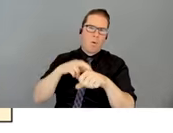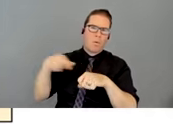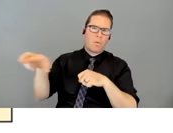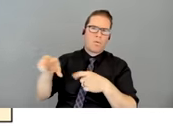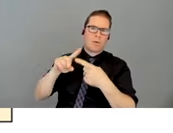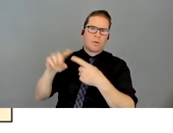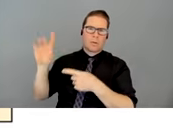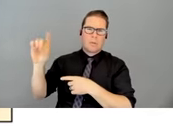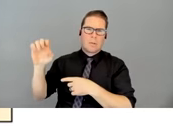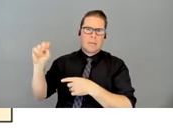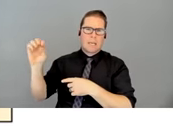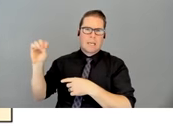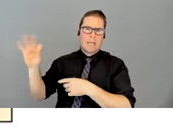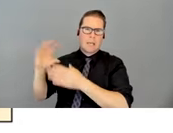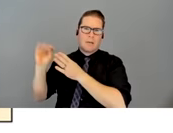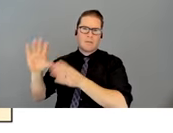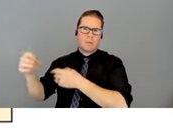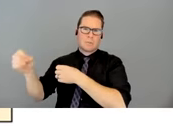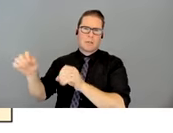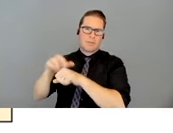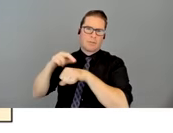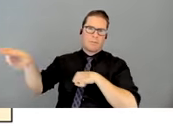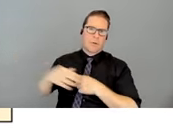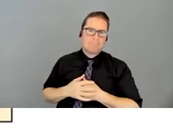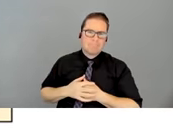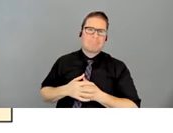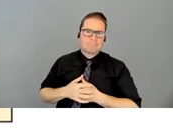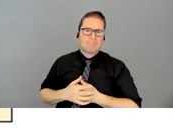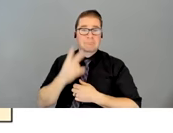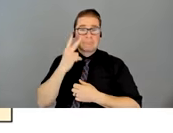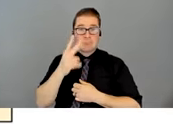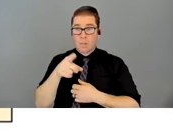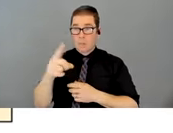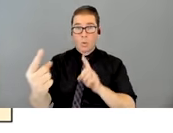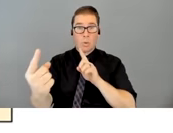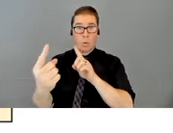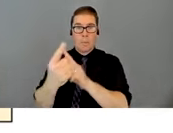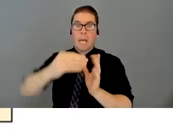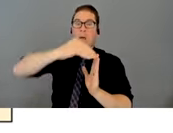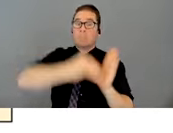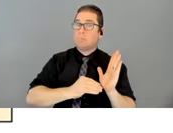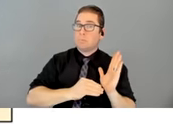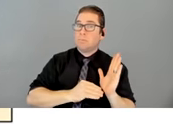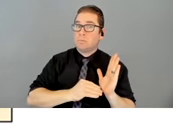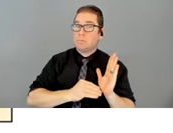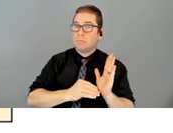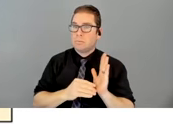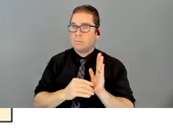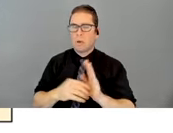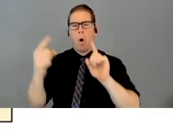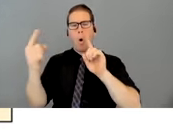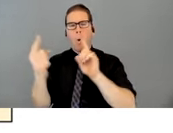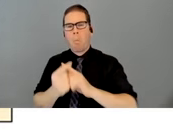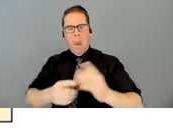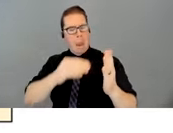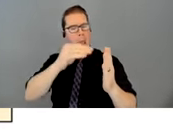Students office. So you see there, document your meeting with the student and inform your pathway dean of the resolution. Many faculty